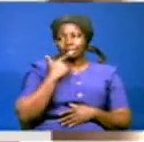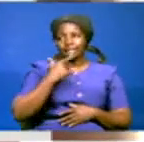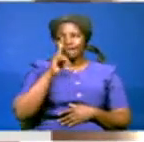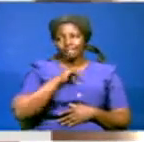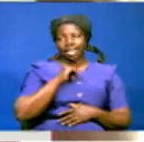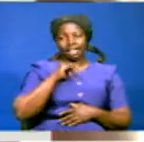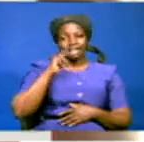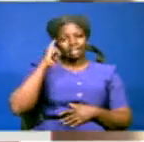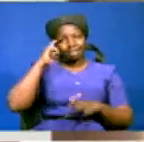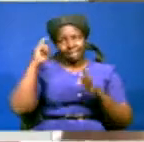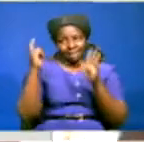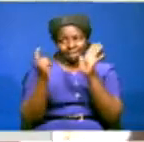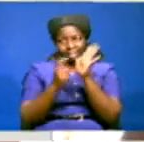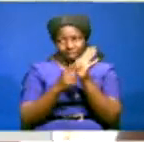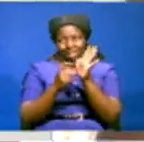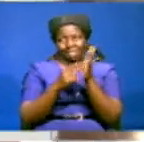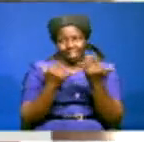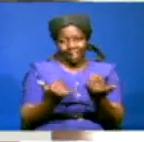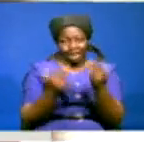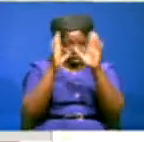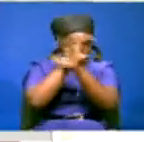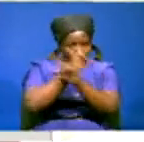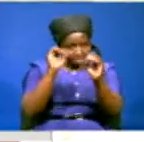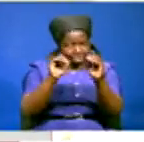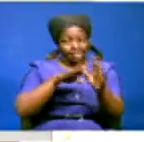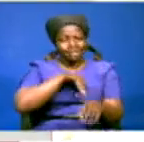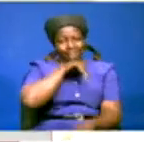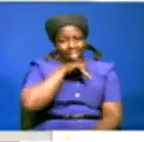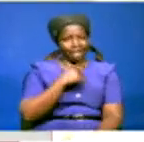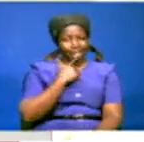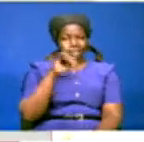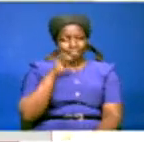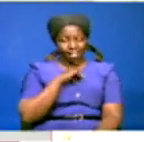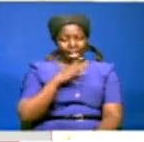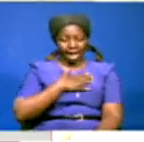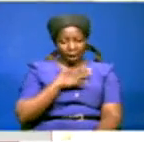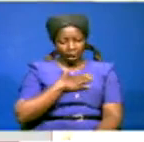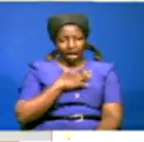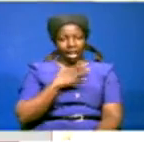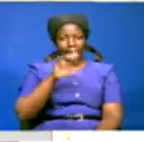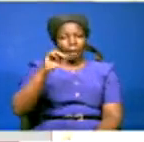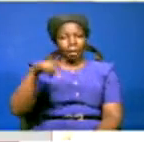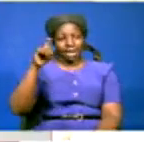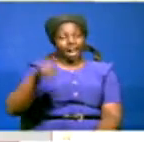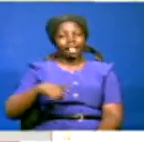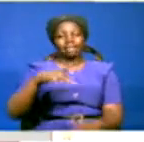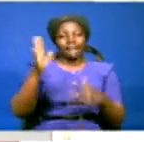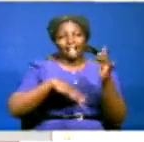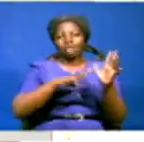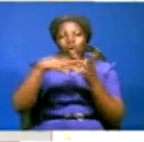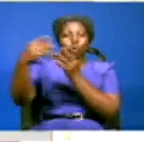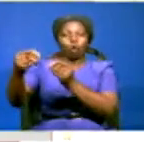the current president. Our MPs cannot go and sit with him without consultation